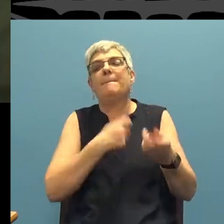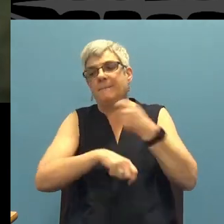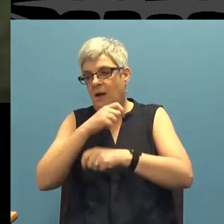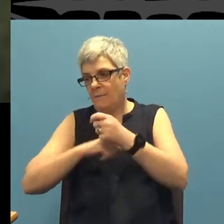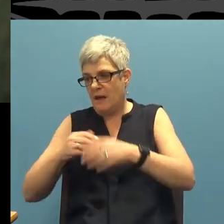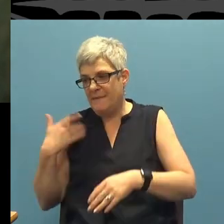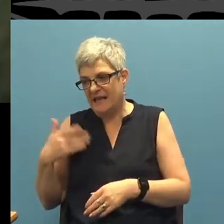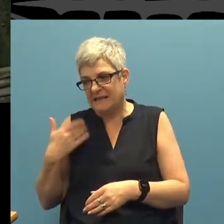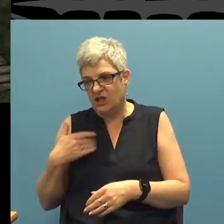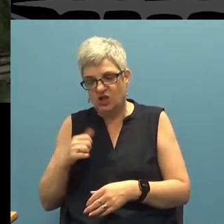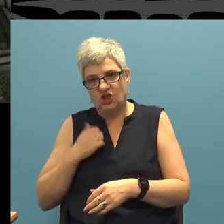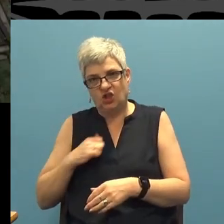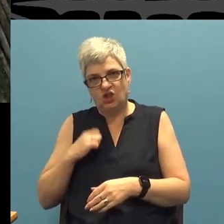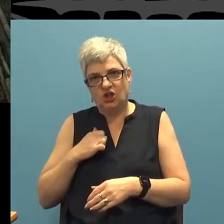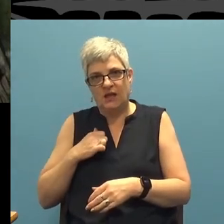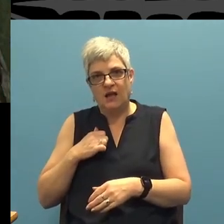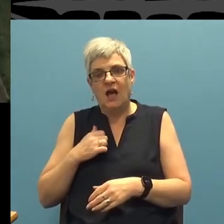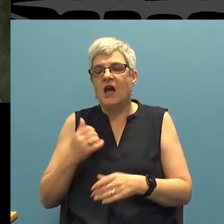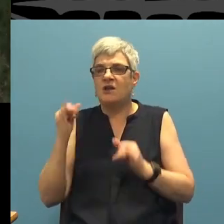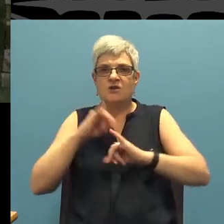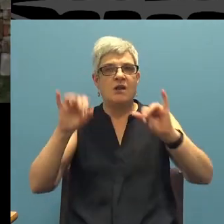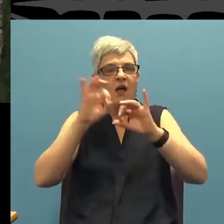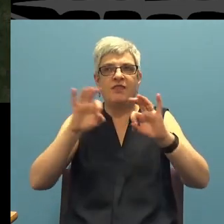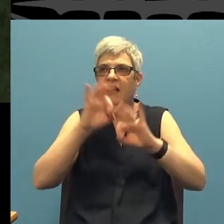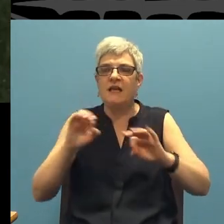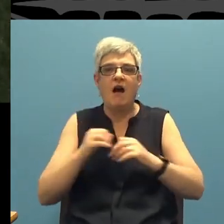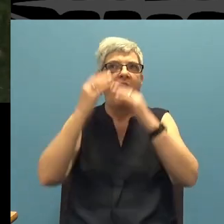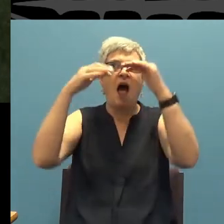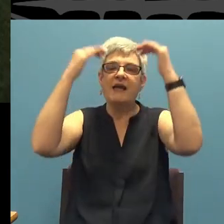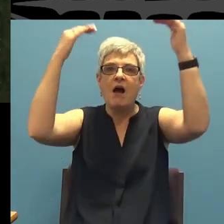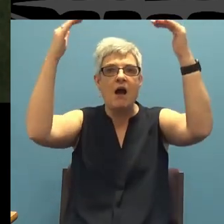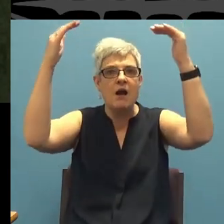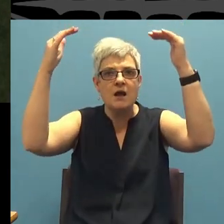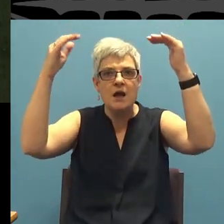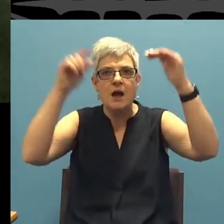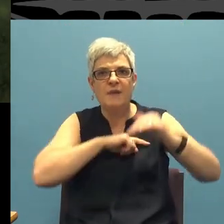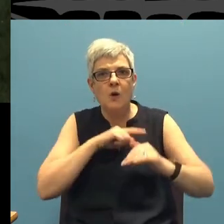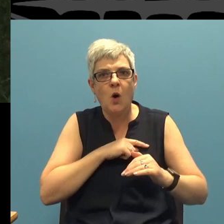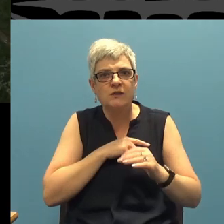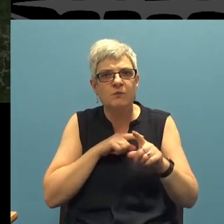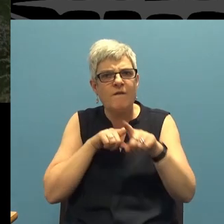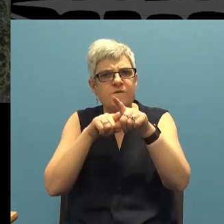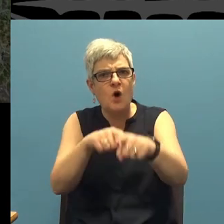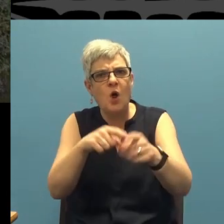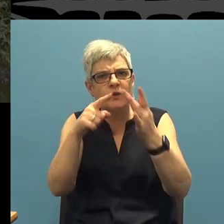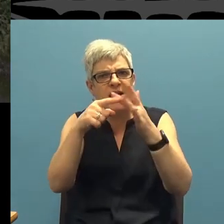and there's none that is higher. Because what follows the mess is I-A-H,